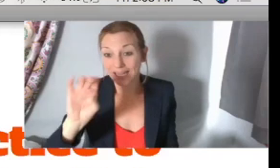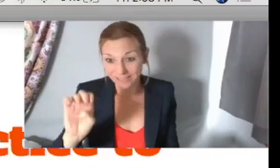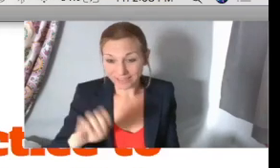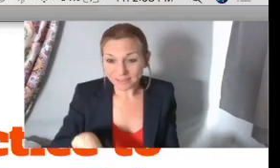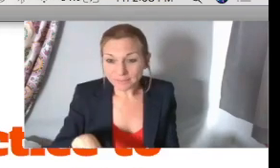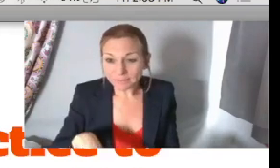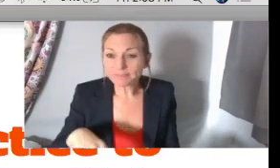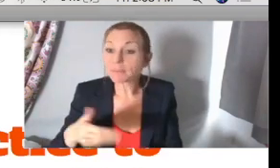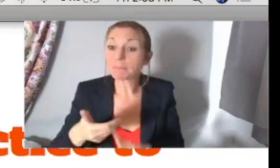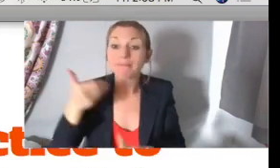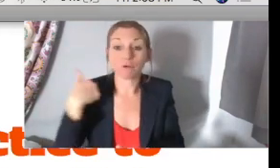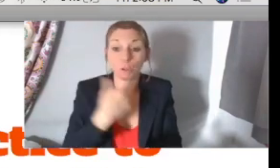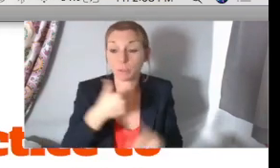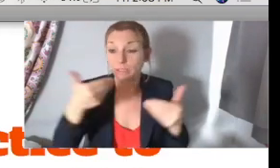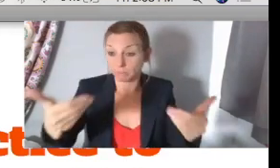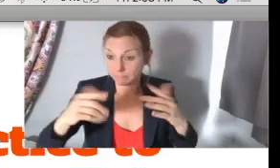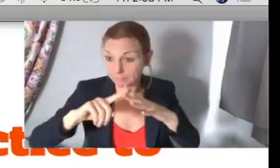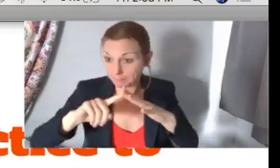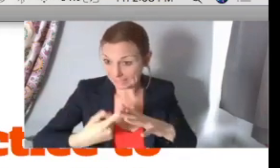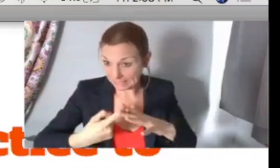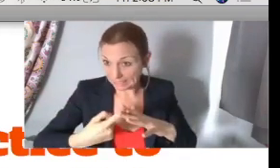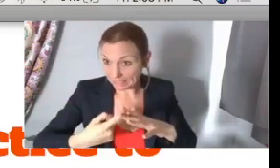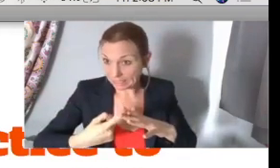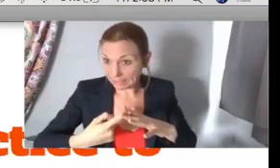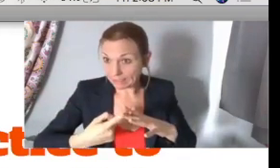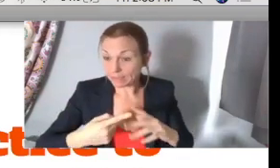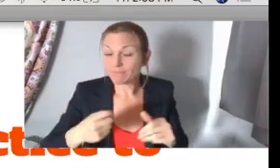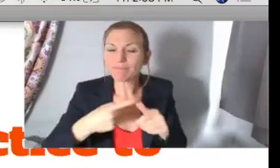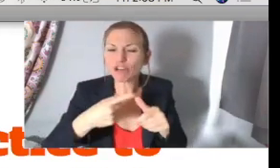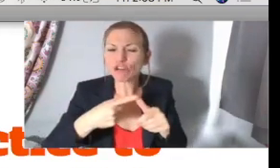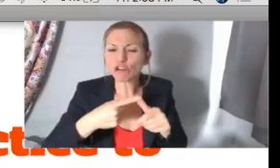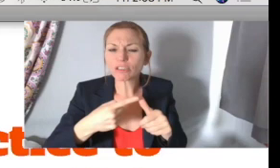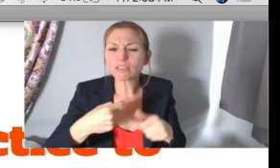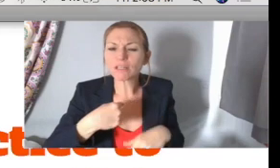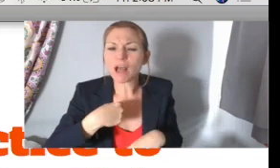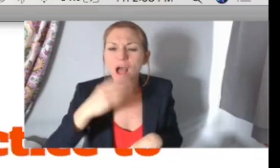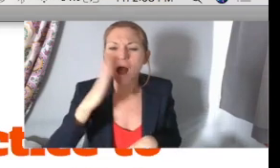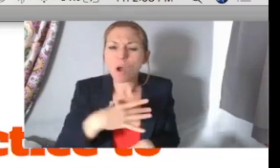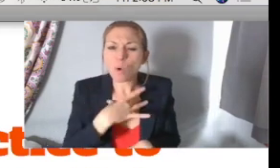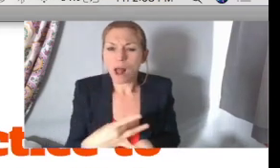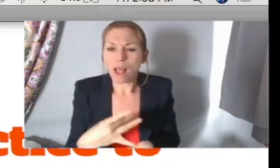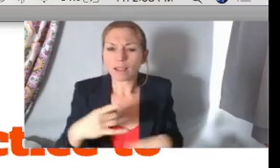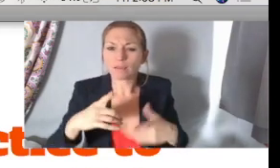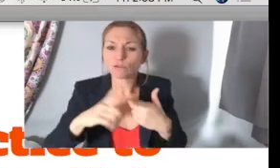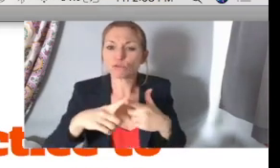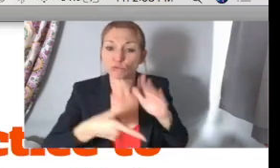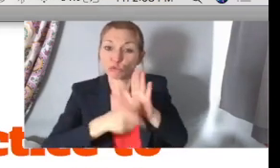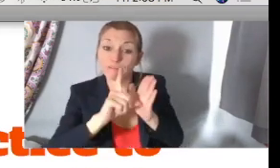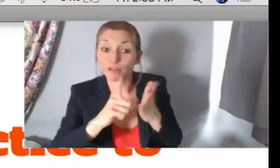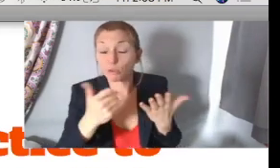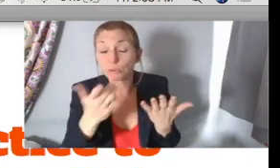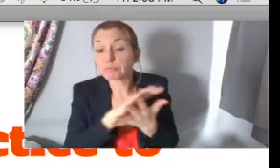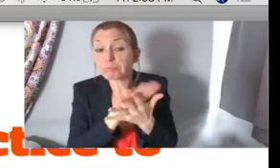Before we get started, I just wanted to go over some things that you'll notice here.